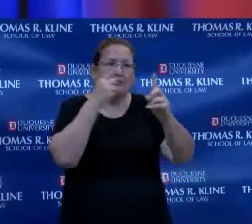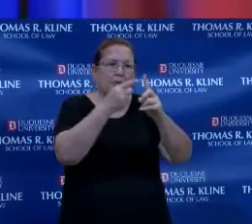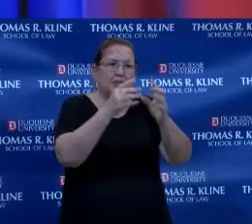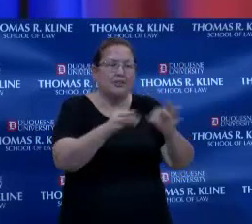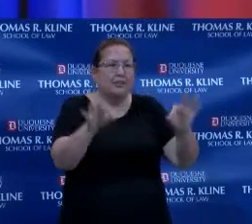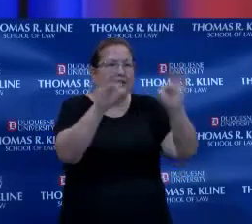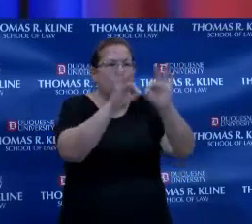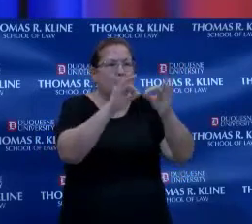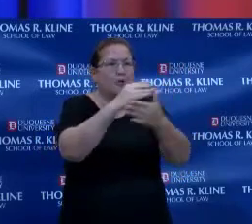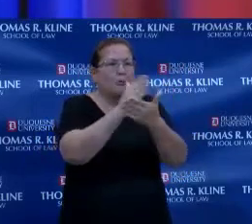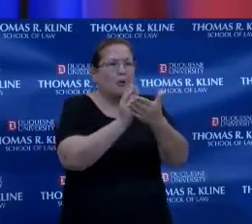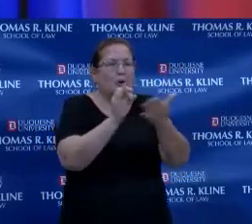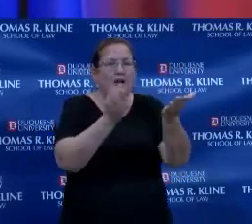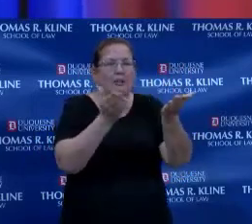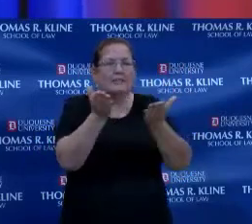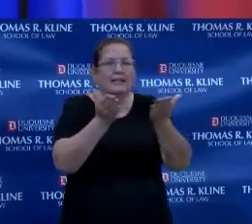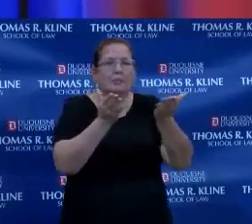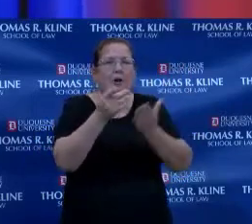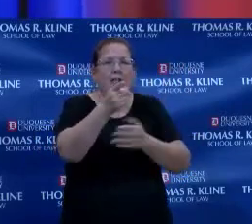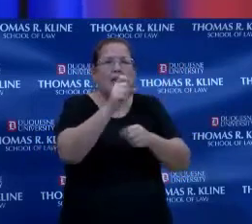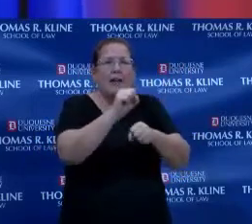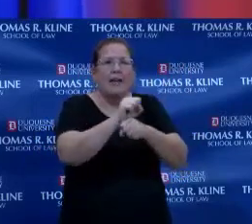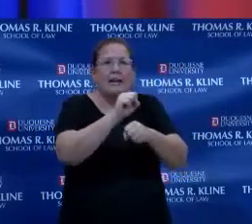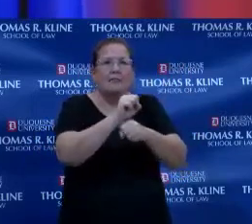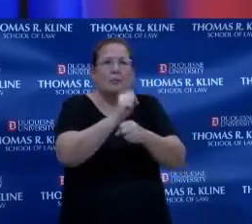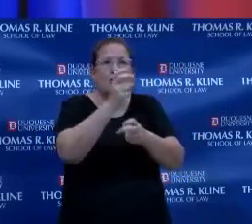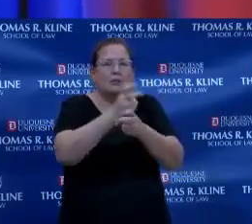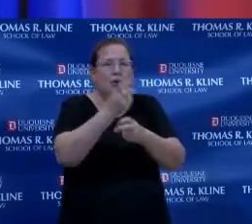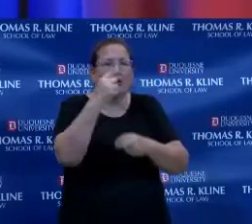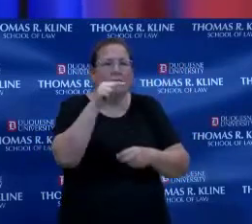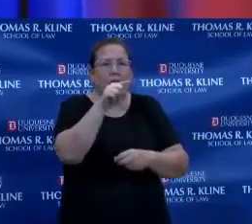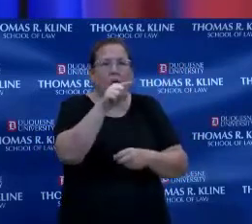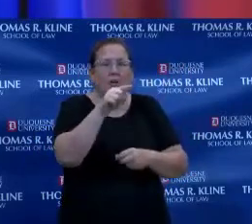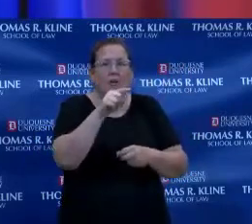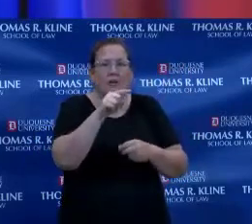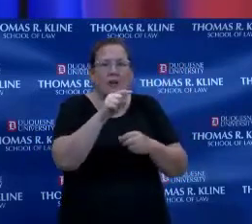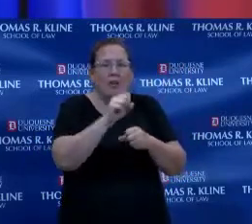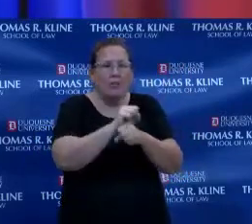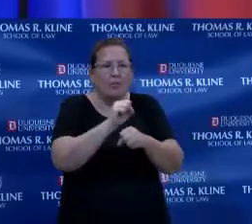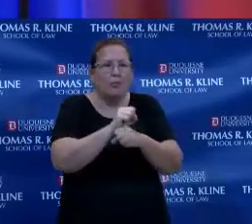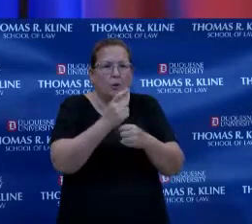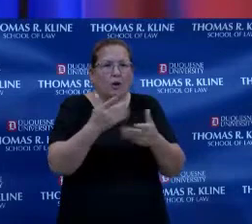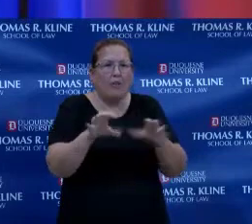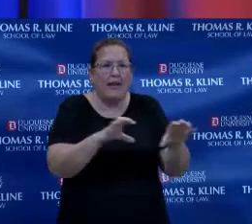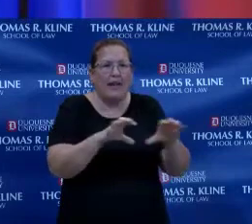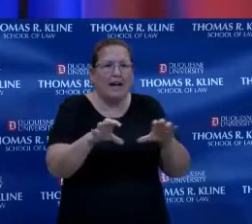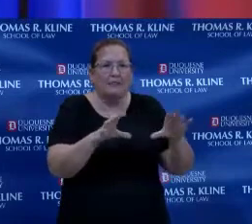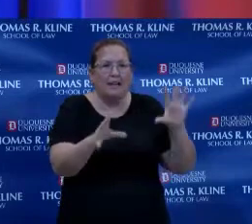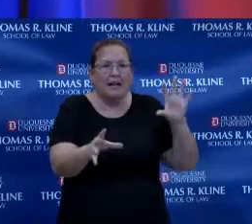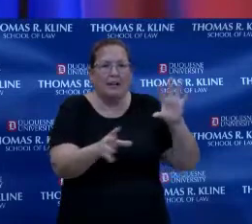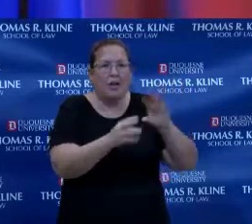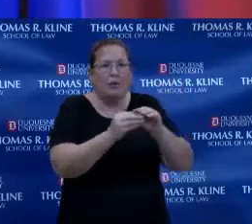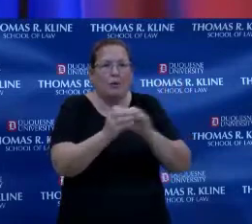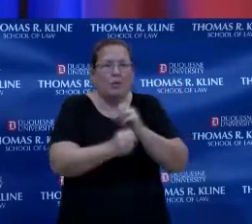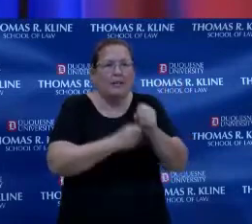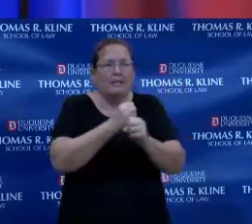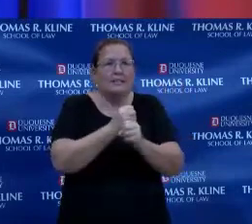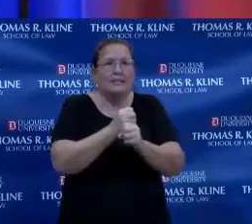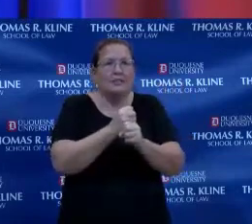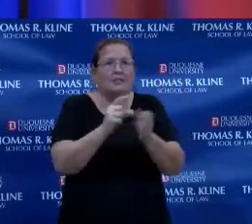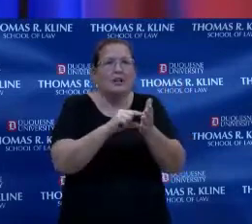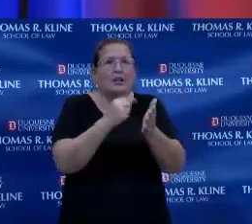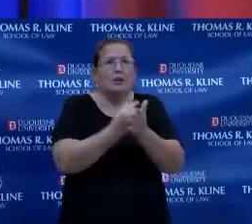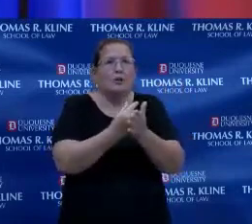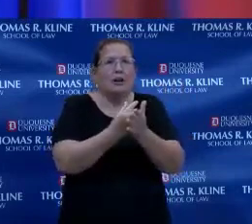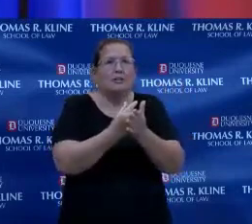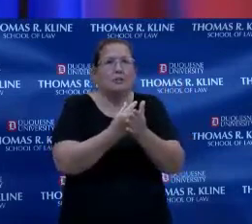been working so hard for, that you have supported them with love and encouragement for all these years. Graduates,